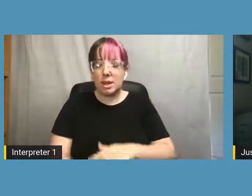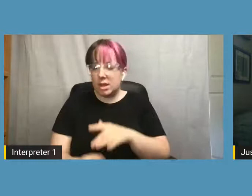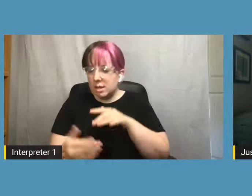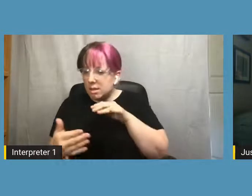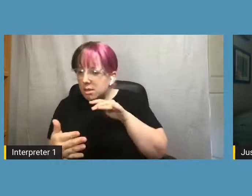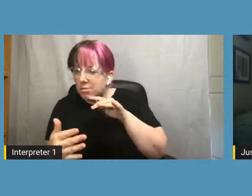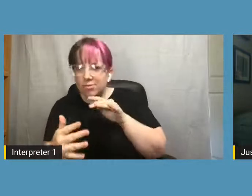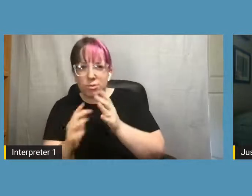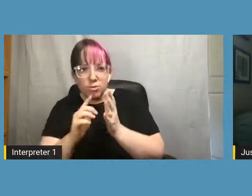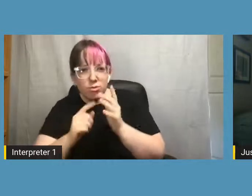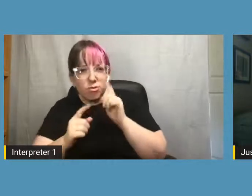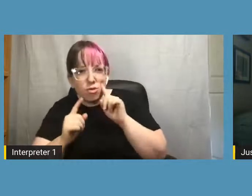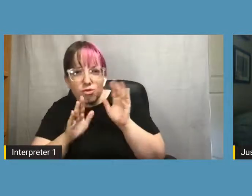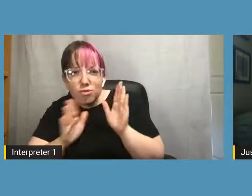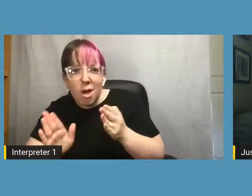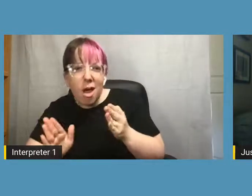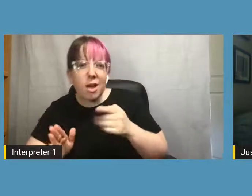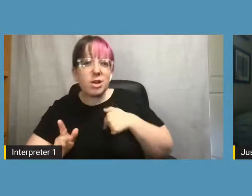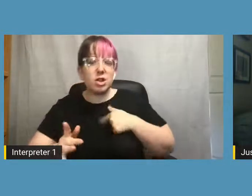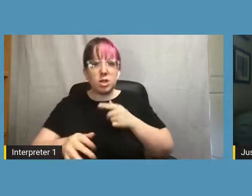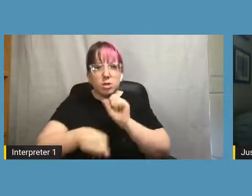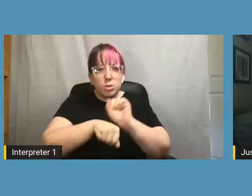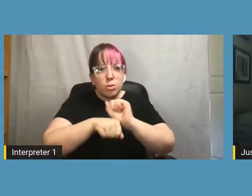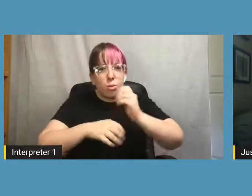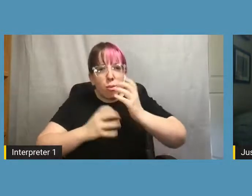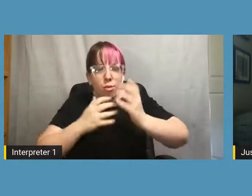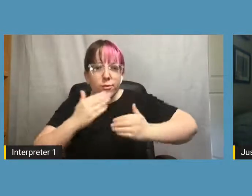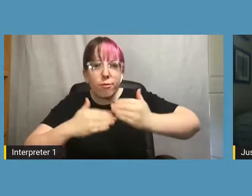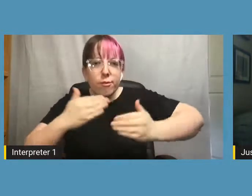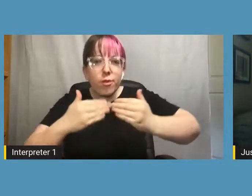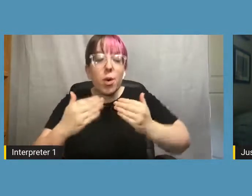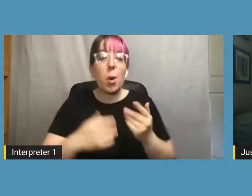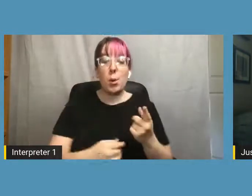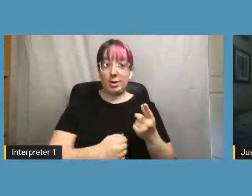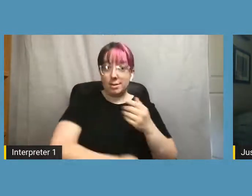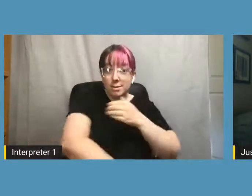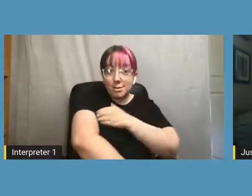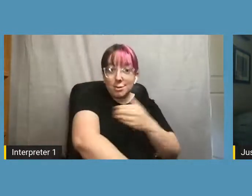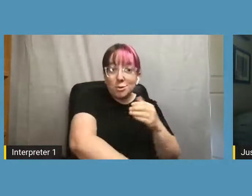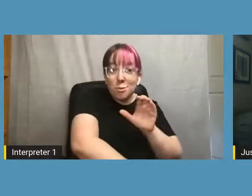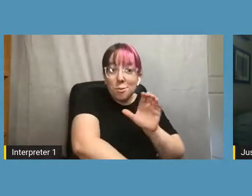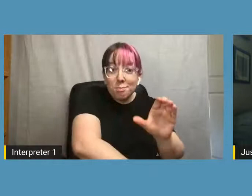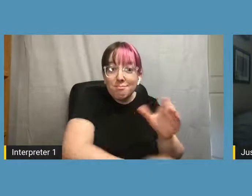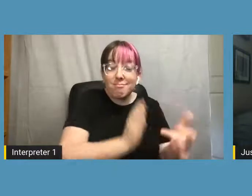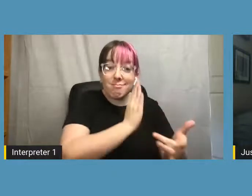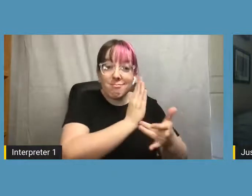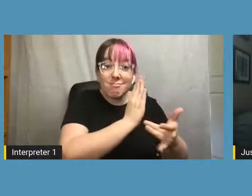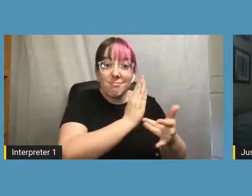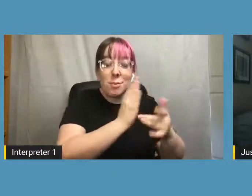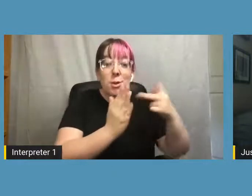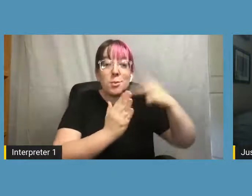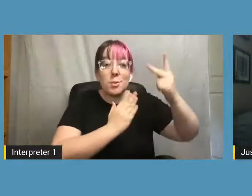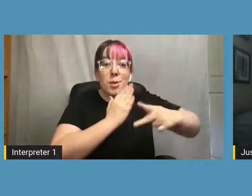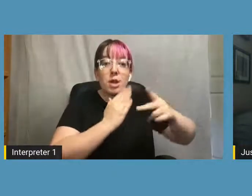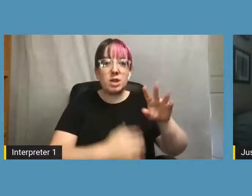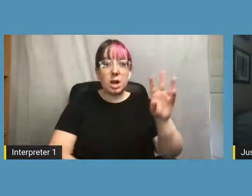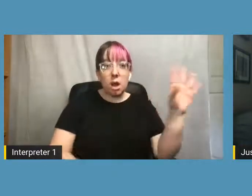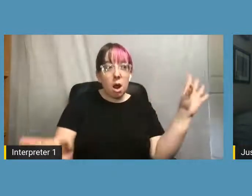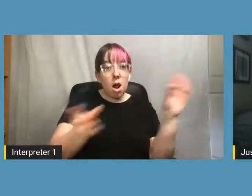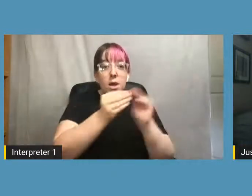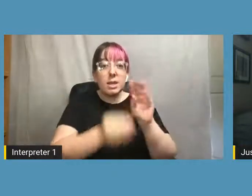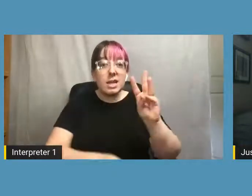Design. Brought to you by the Digital Empowerment Project, a nationwide initiative organized by the 6 U.S. Regional Museums